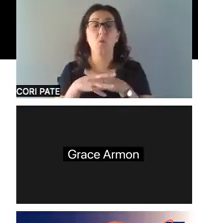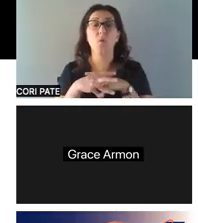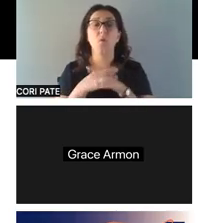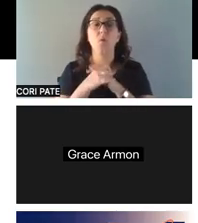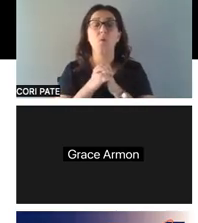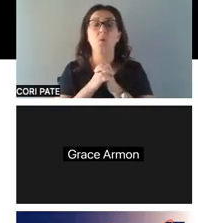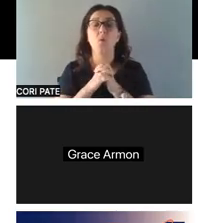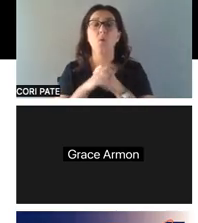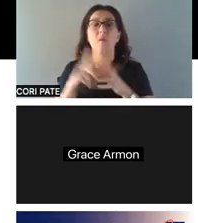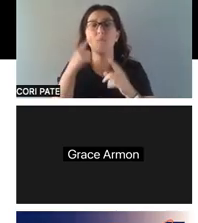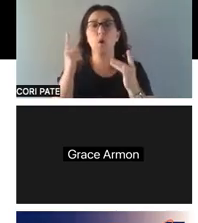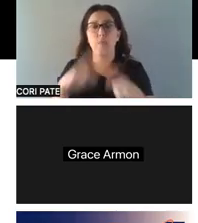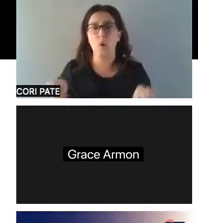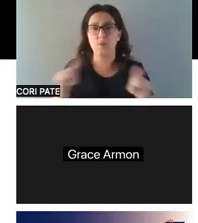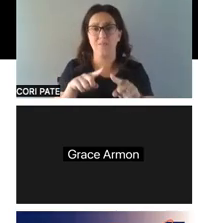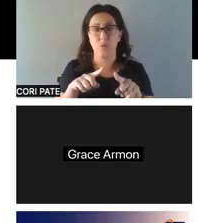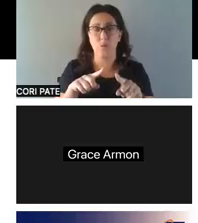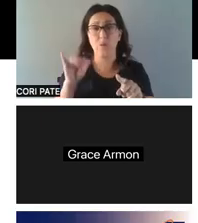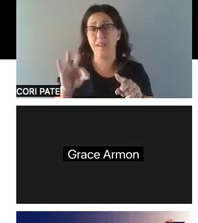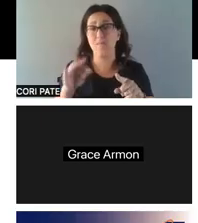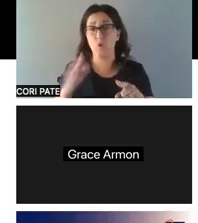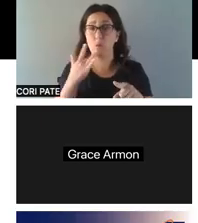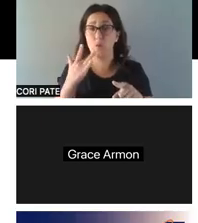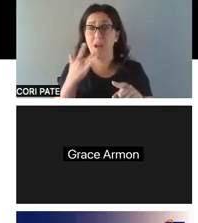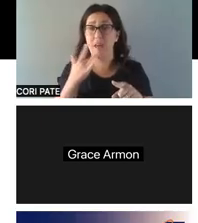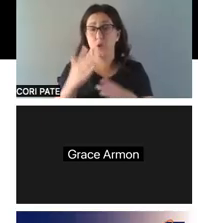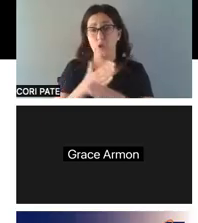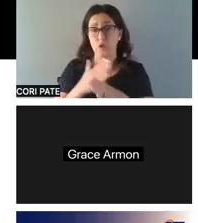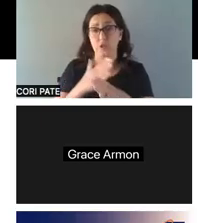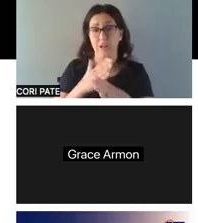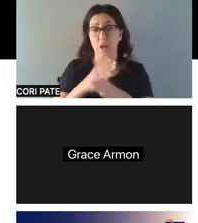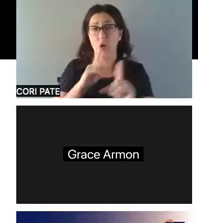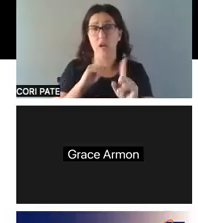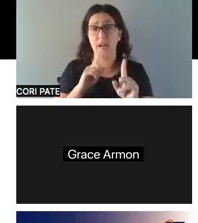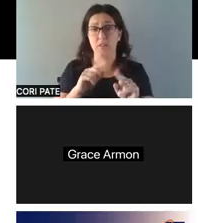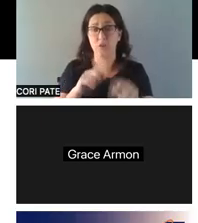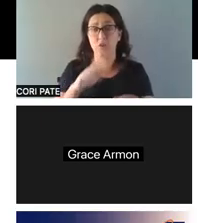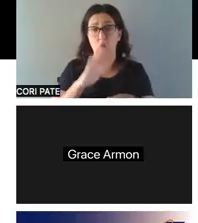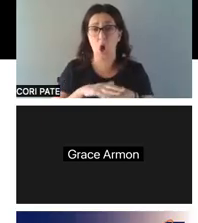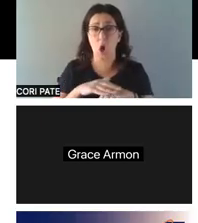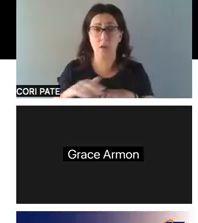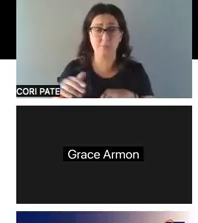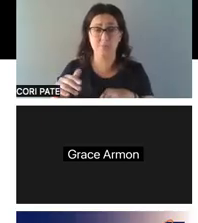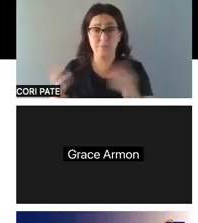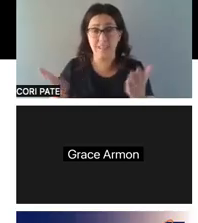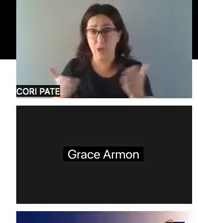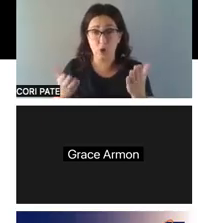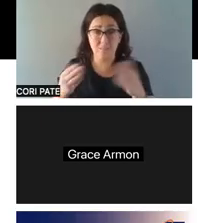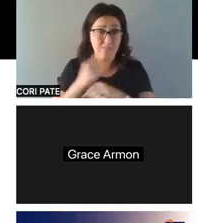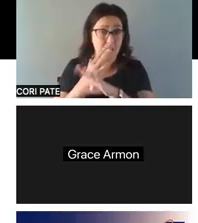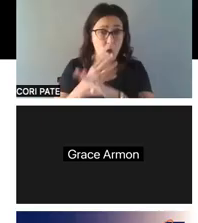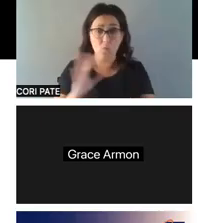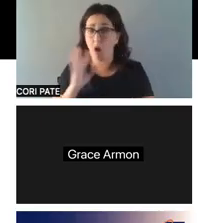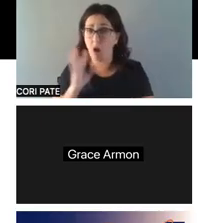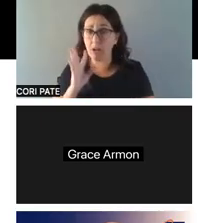for those of you, if you'd rather share your answers to the Slido questions through just talking or through the